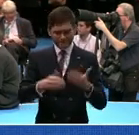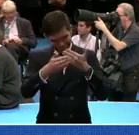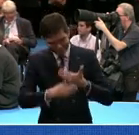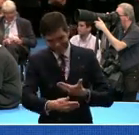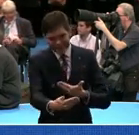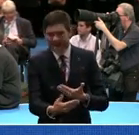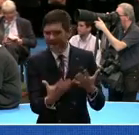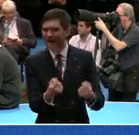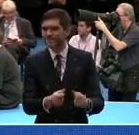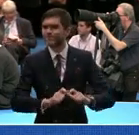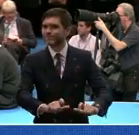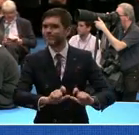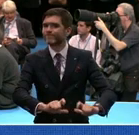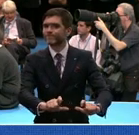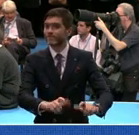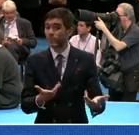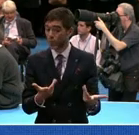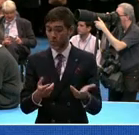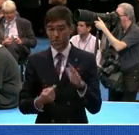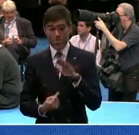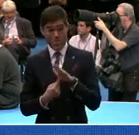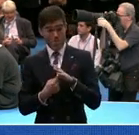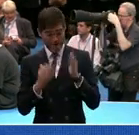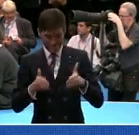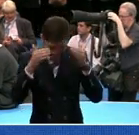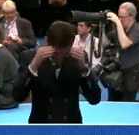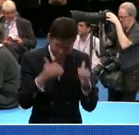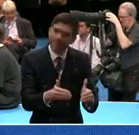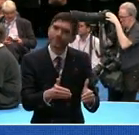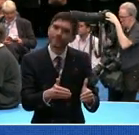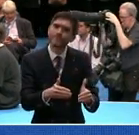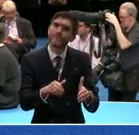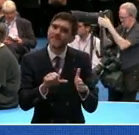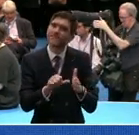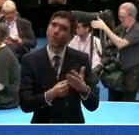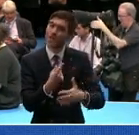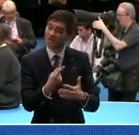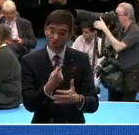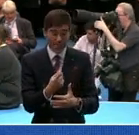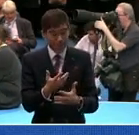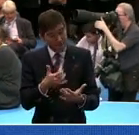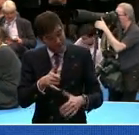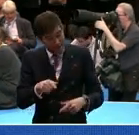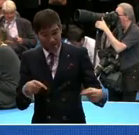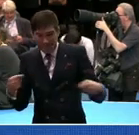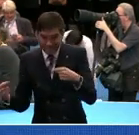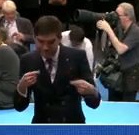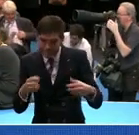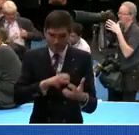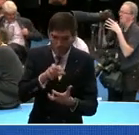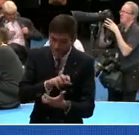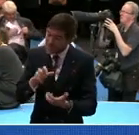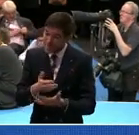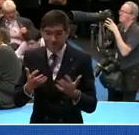face. We owe it to our country to continue confronting the difficult issues, no matter how controversial or complex they may